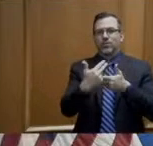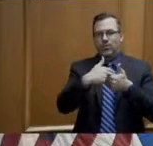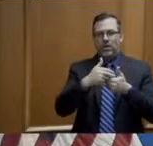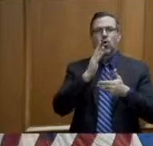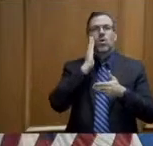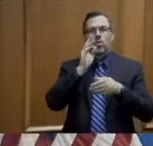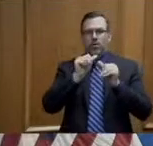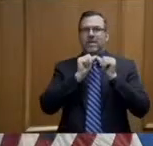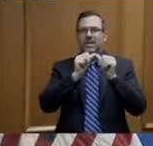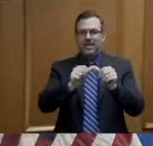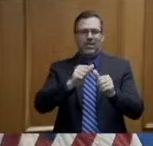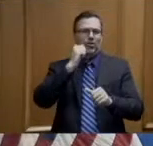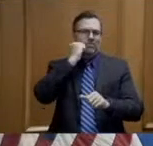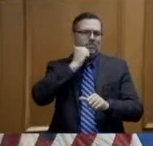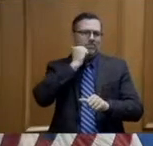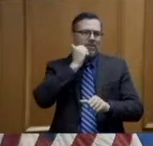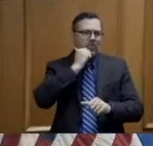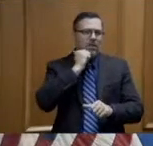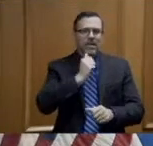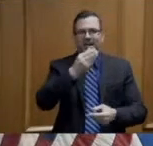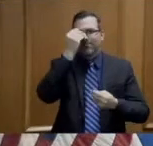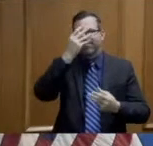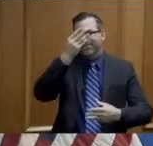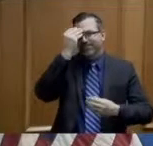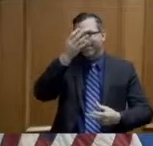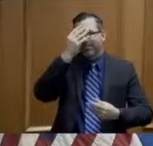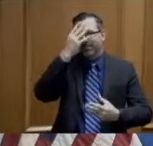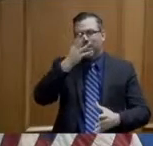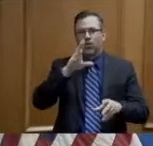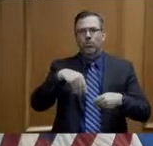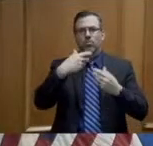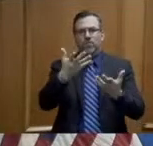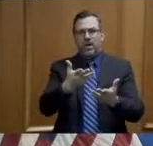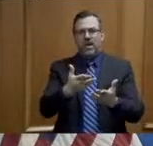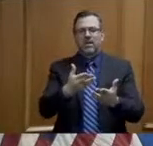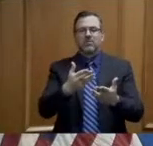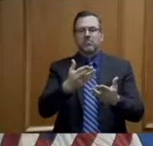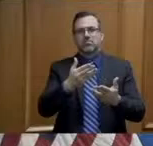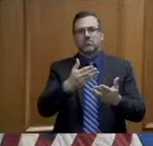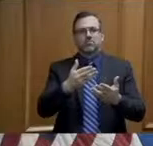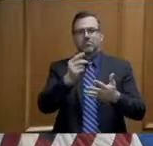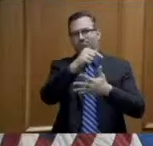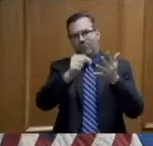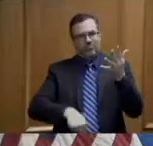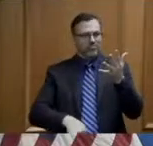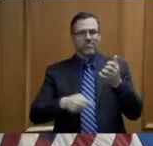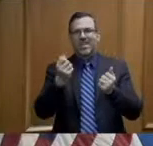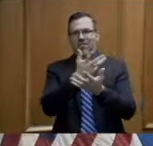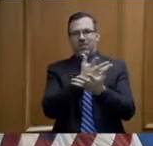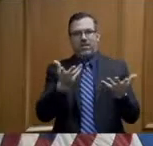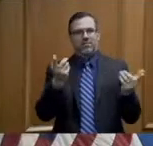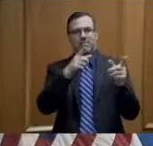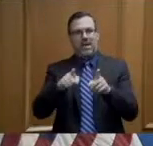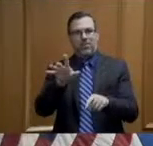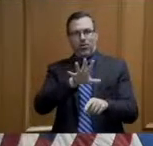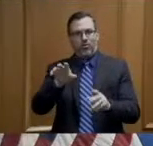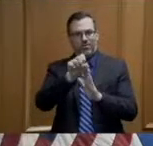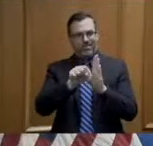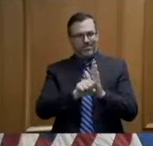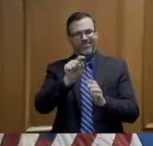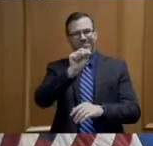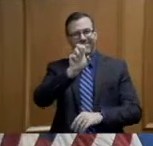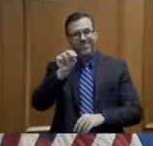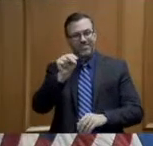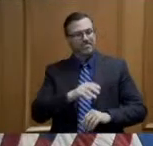daily briefings to continue to provide you information on the multiple things that are happening across our state. Be encouraged.